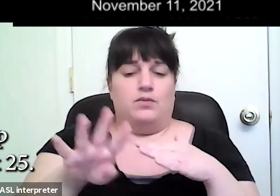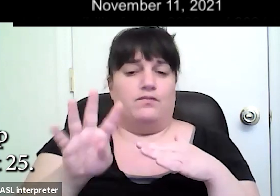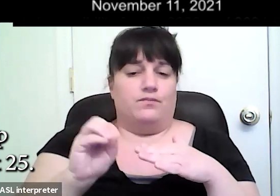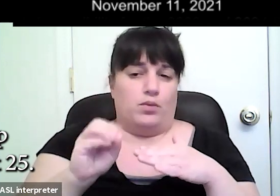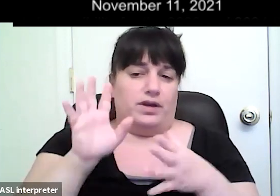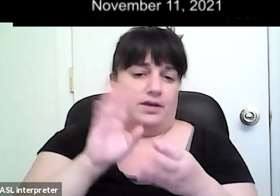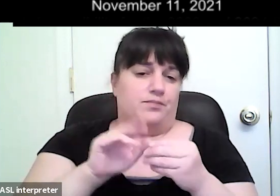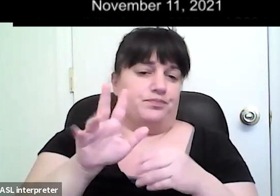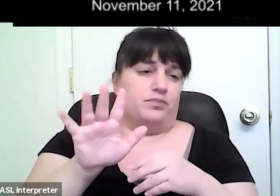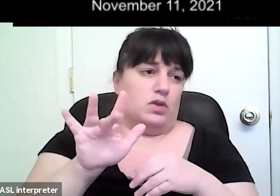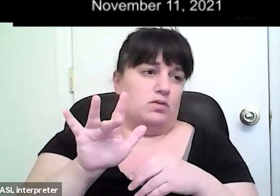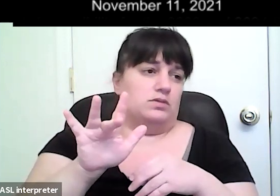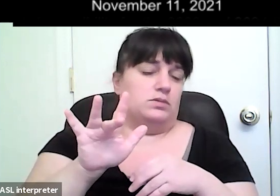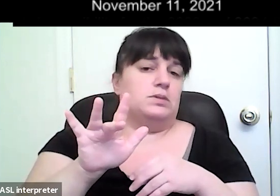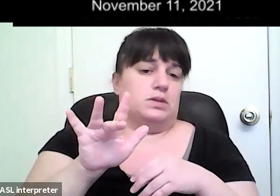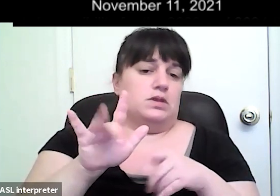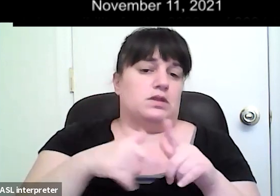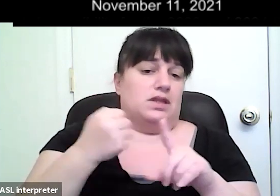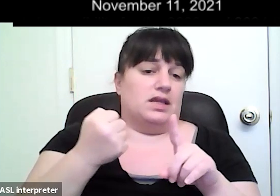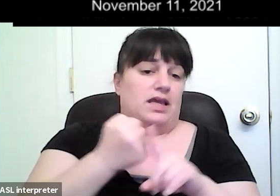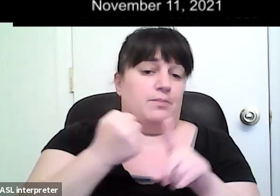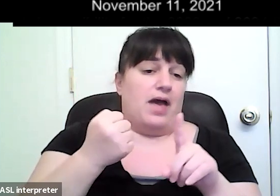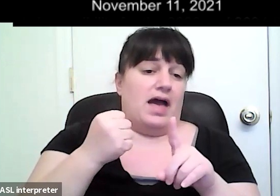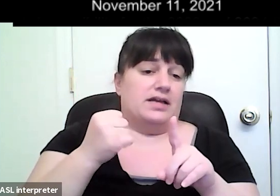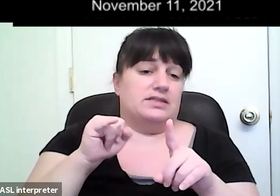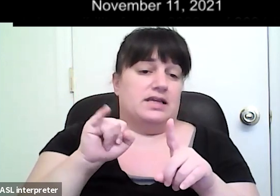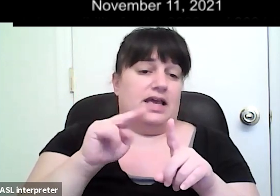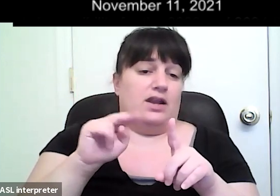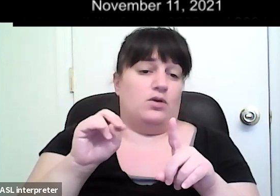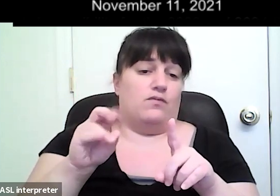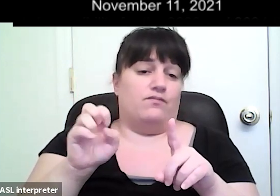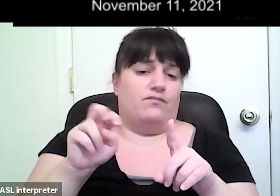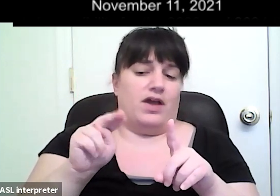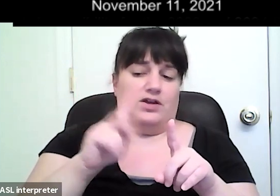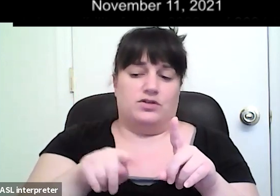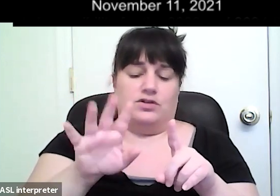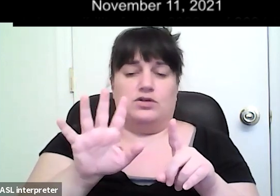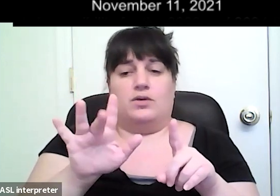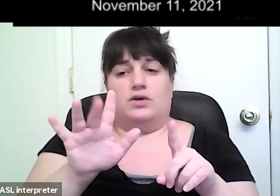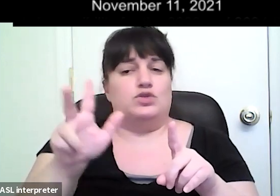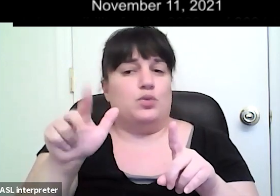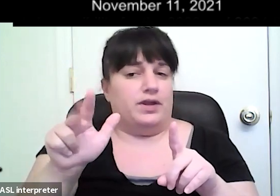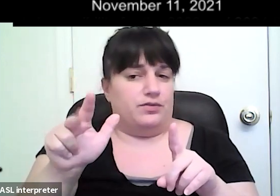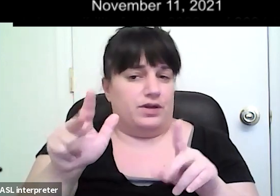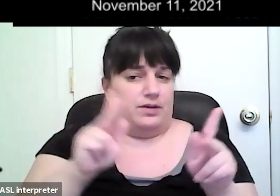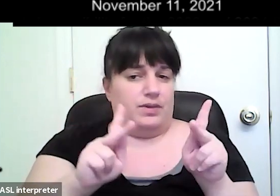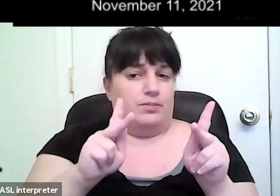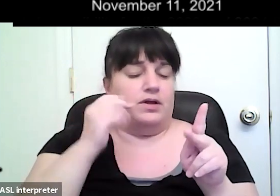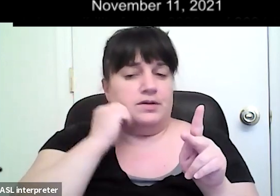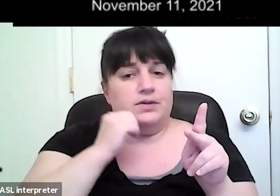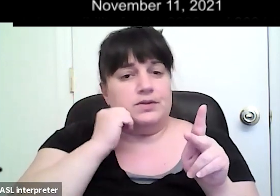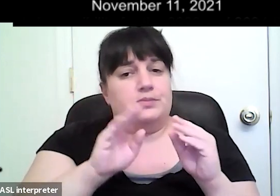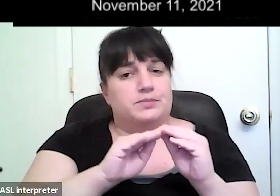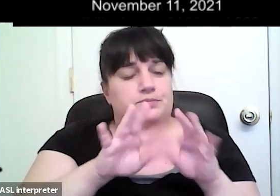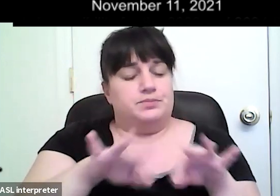about 25. And then in Impact Innovation, we serve about 23 individuals each day who are